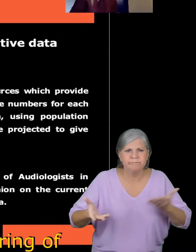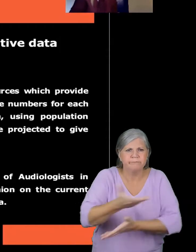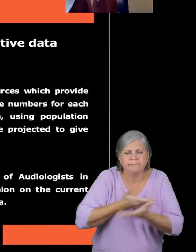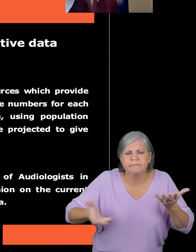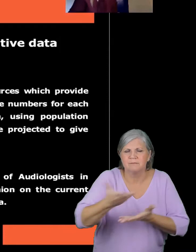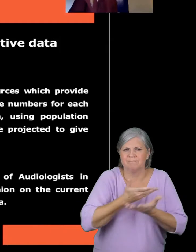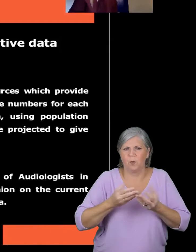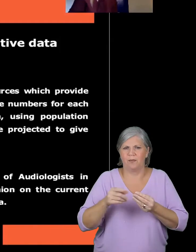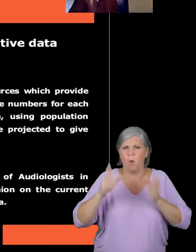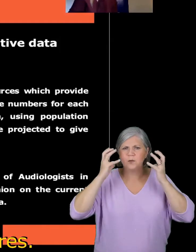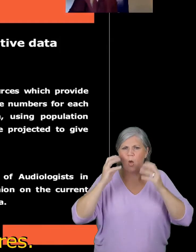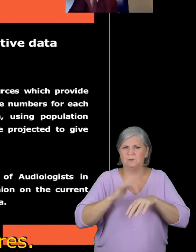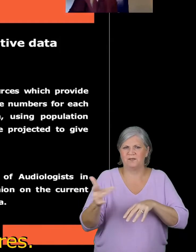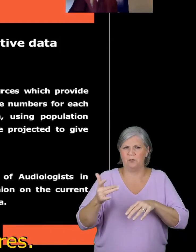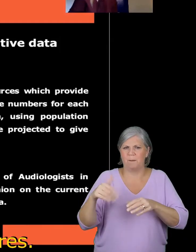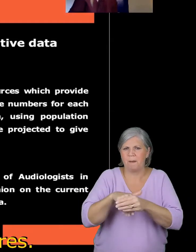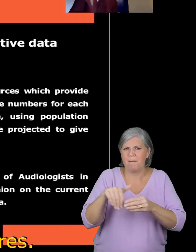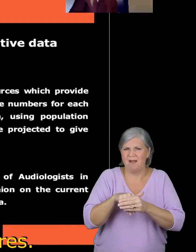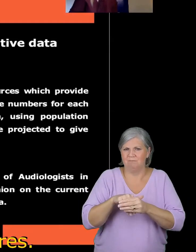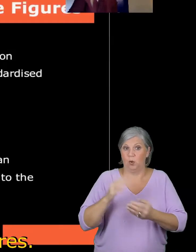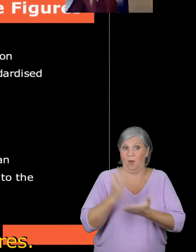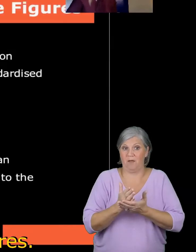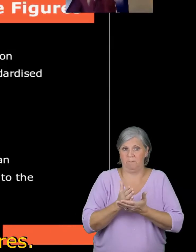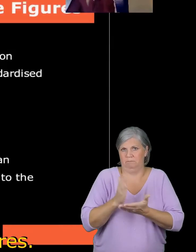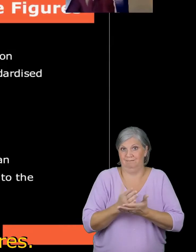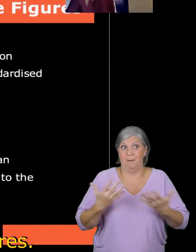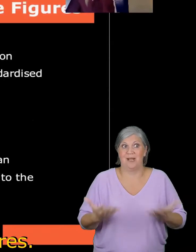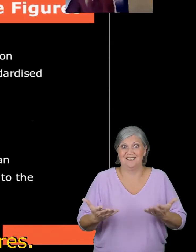Moving on now to the gathering dementia prevalence figures.